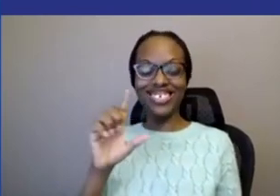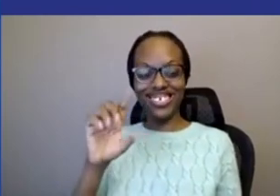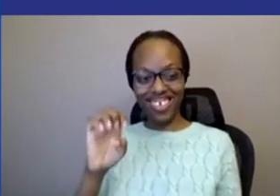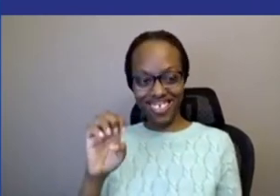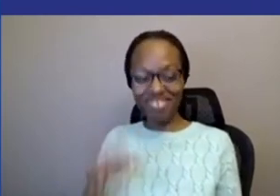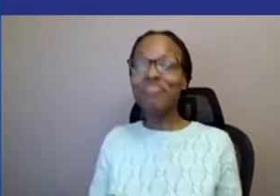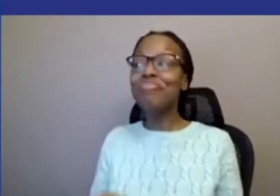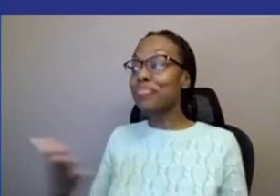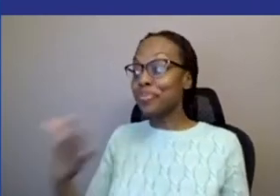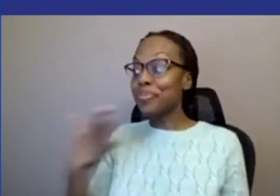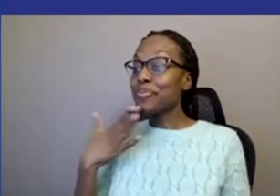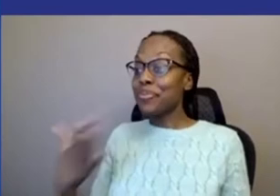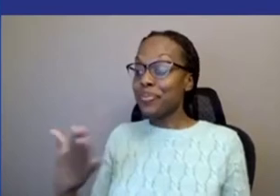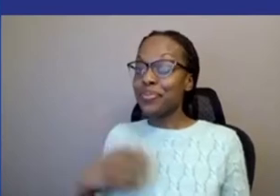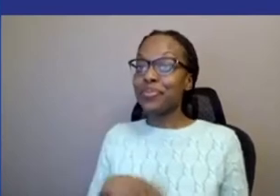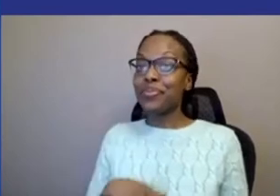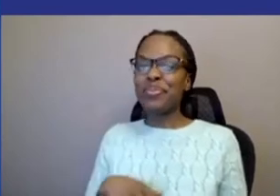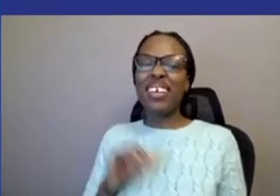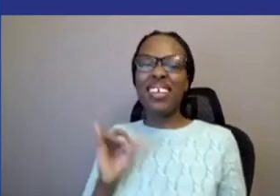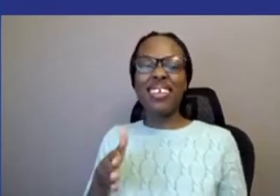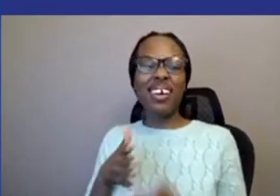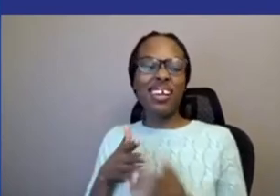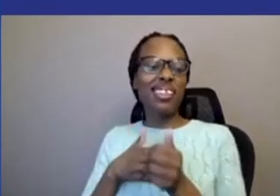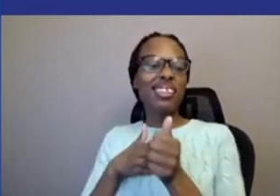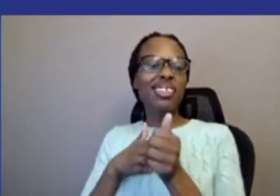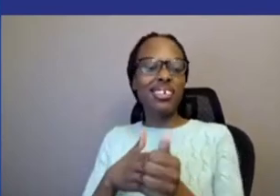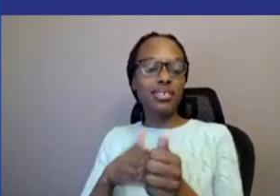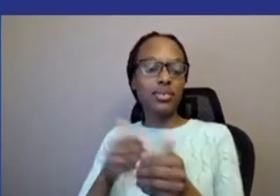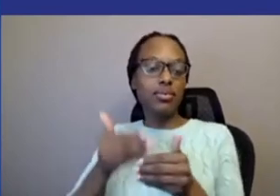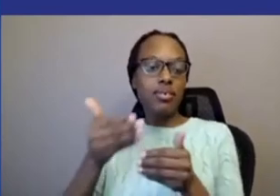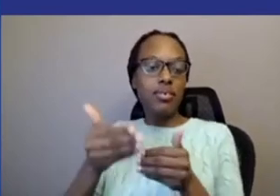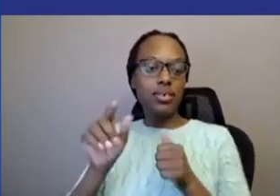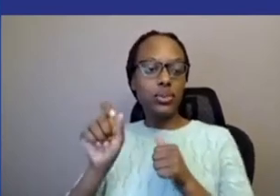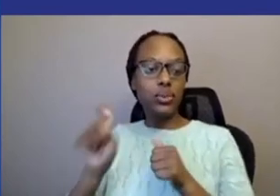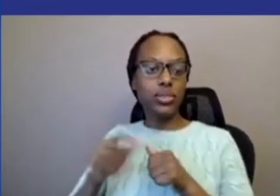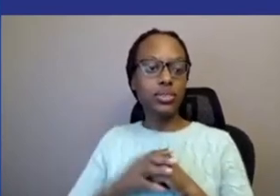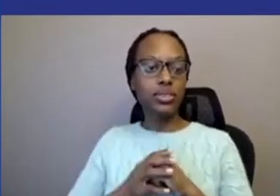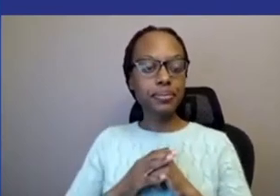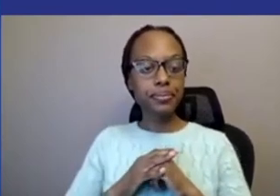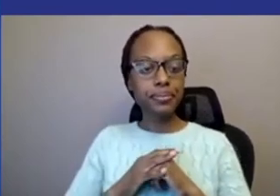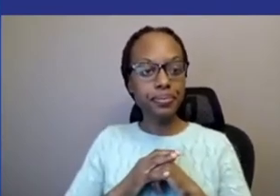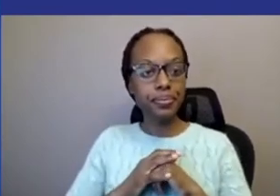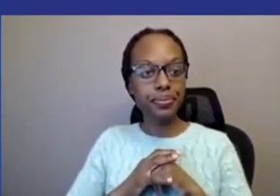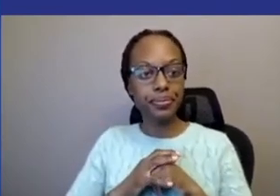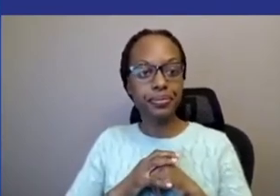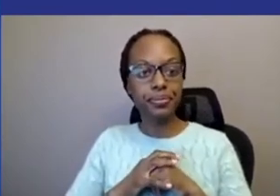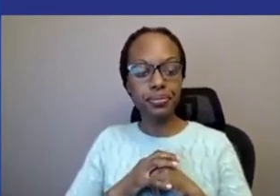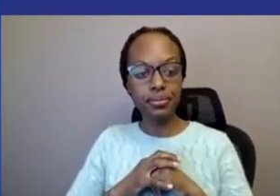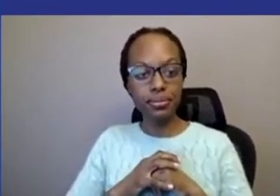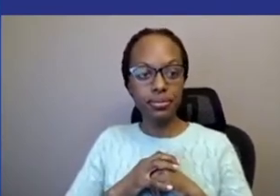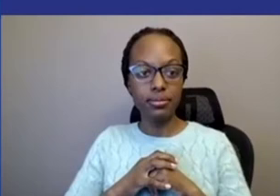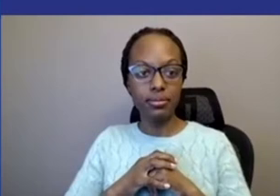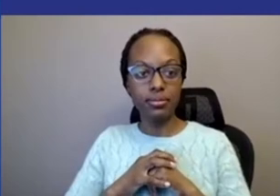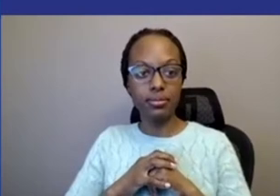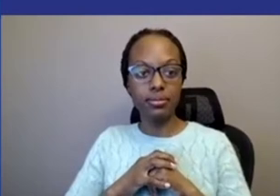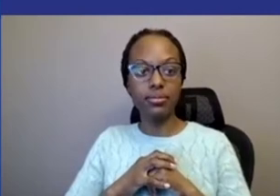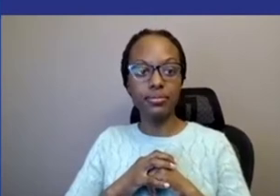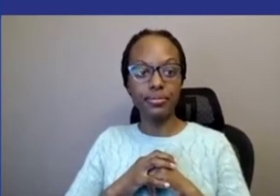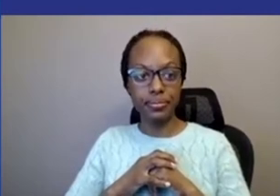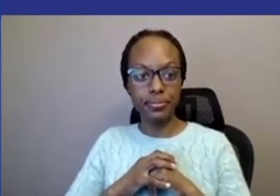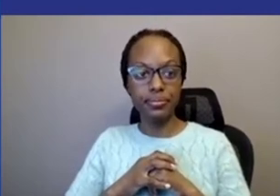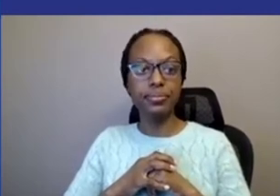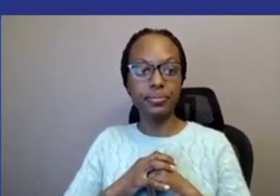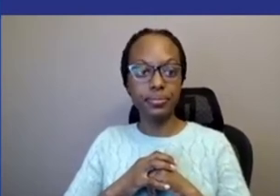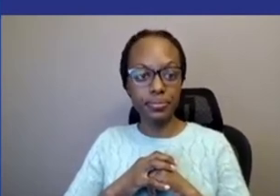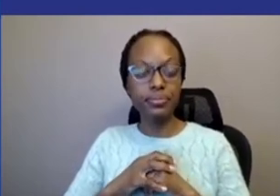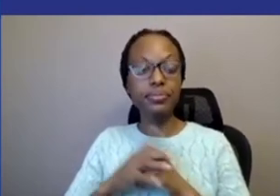And that kind of leads me too into my next question, because I think some of what happens in